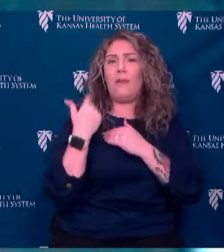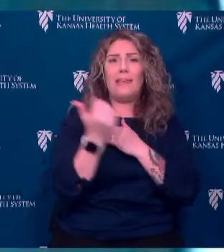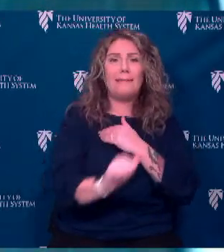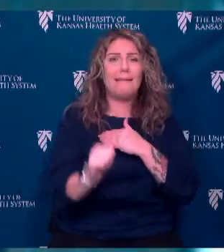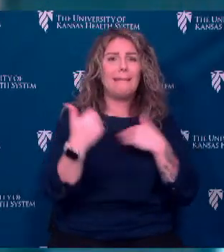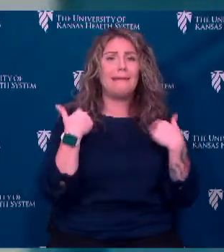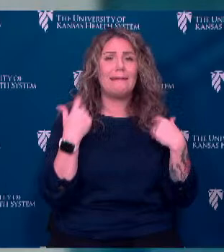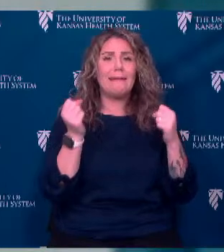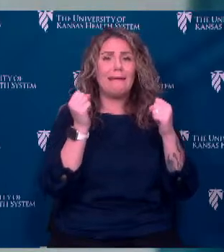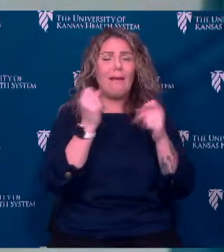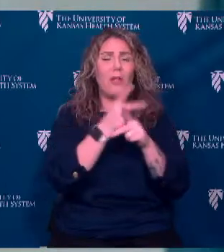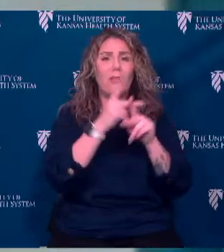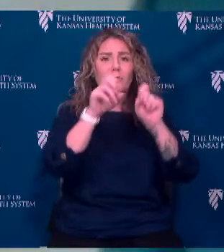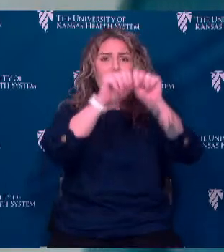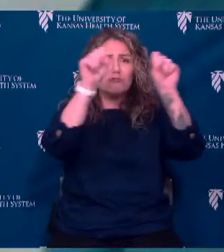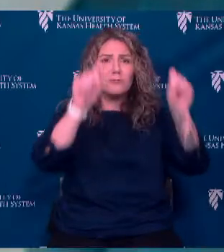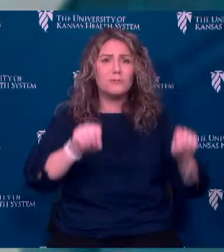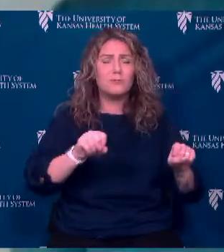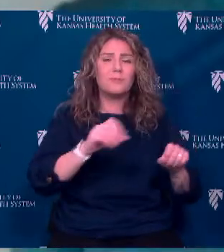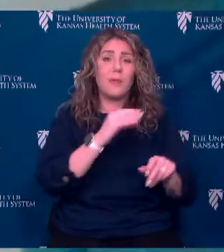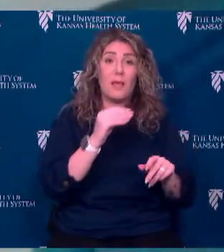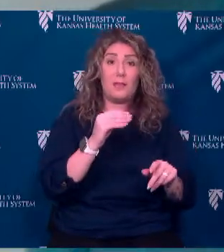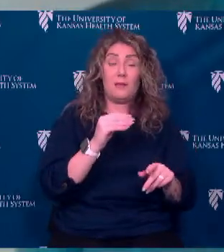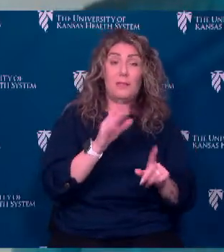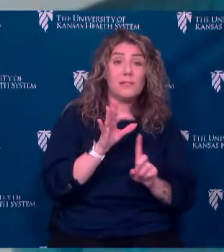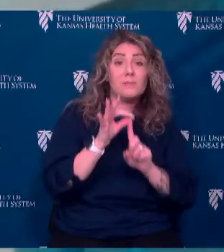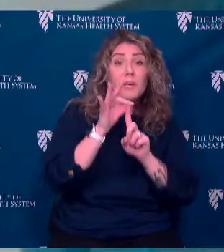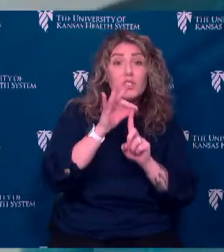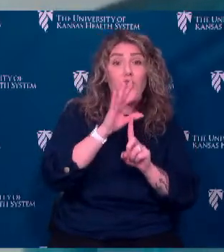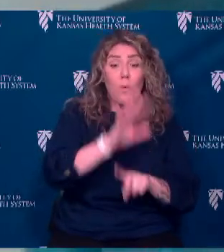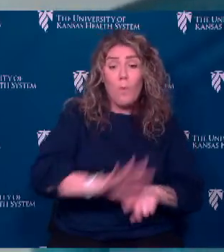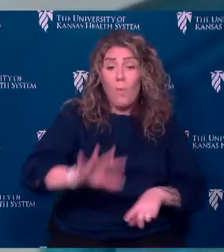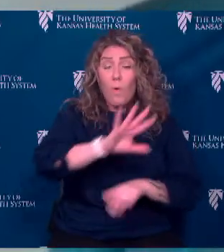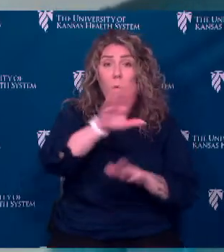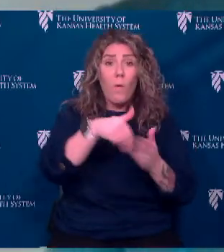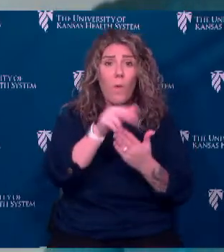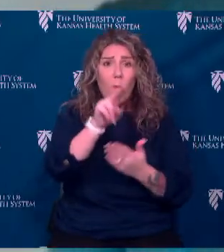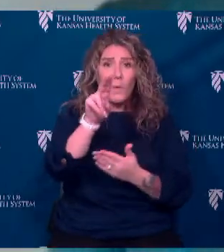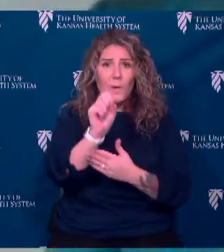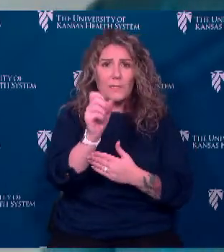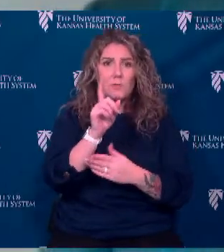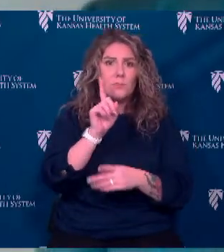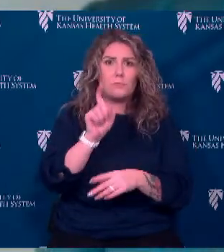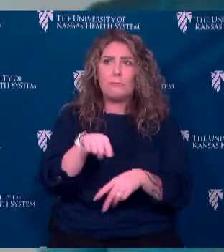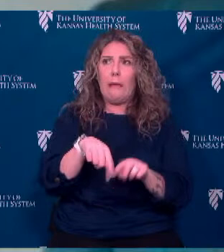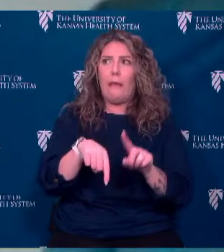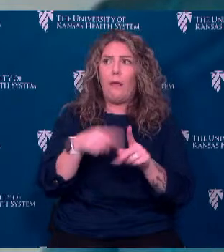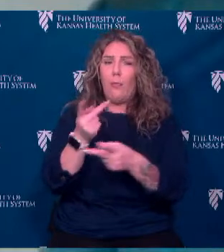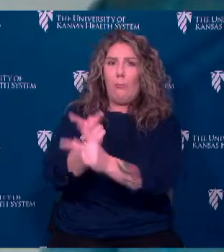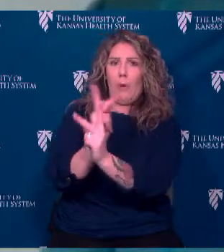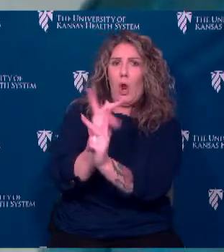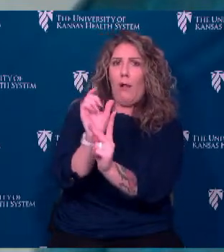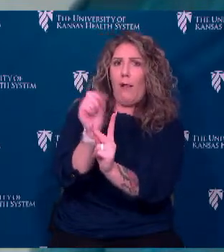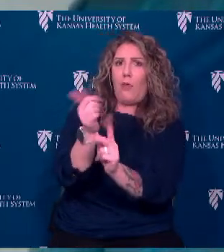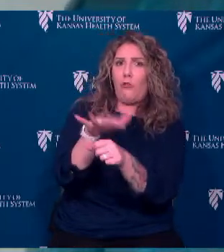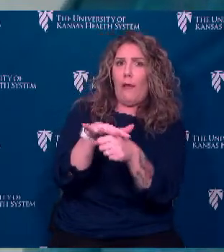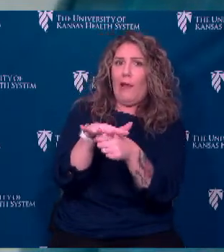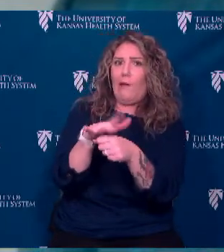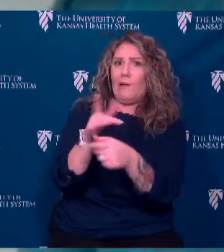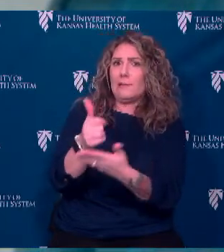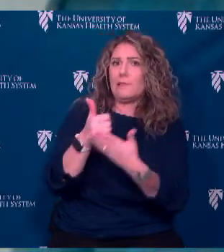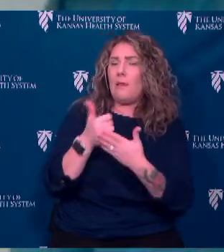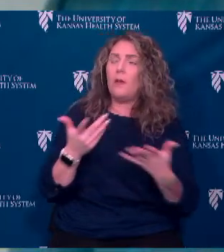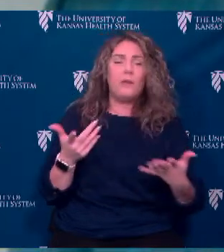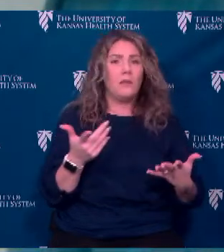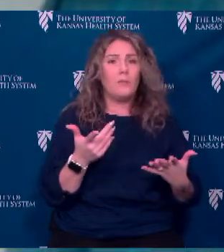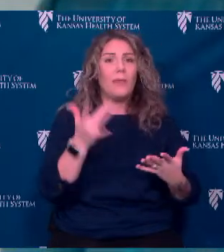healthcare system, and especially when it's across the U.S. So you cannot borrow from other areas to help you here. In